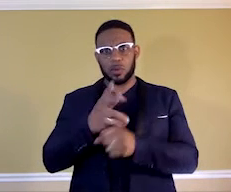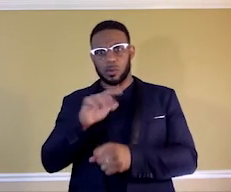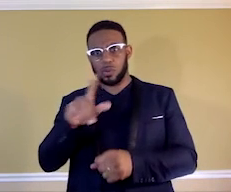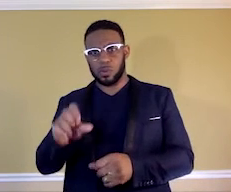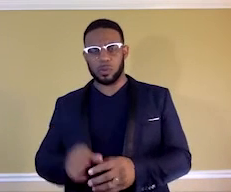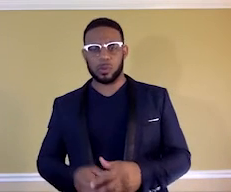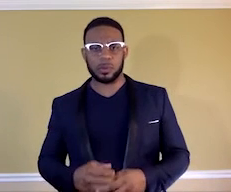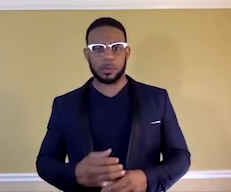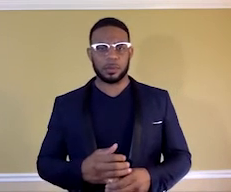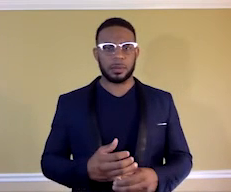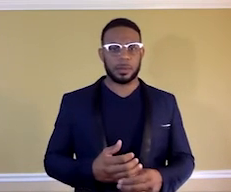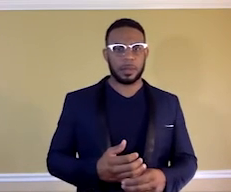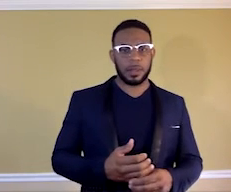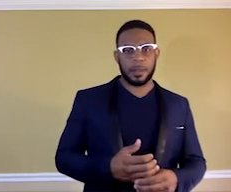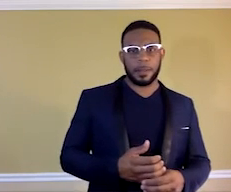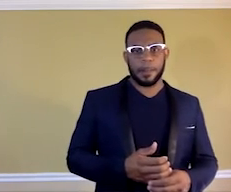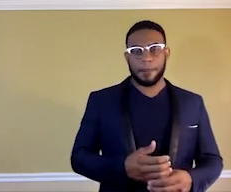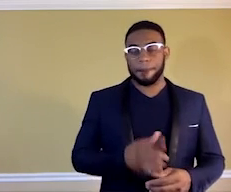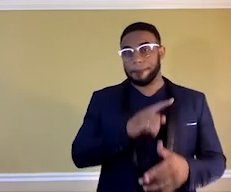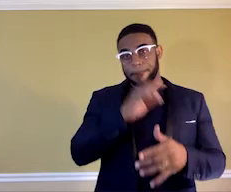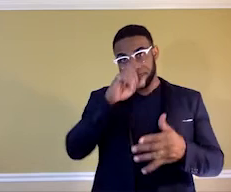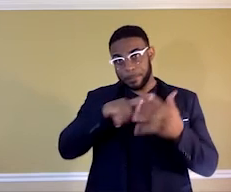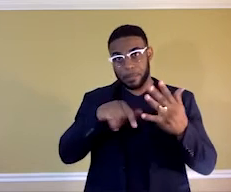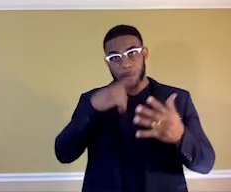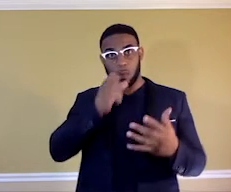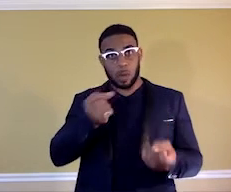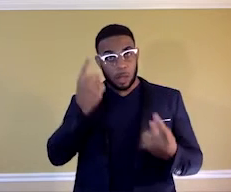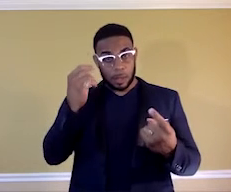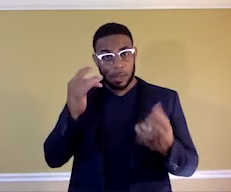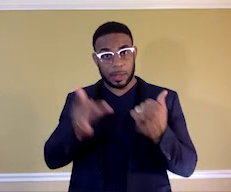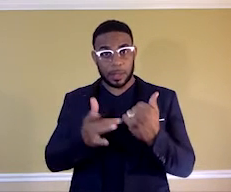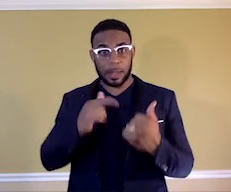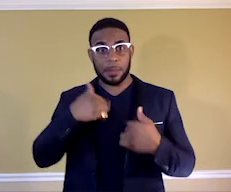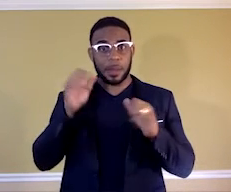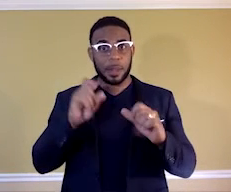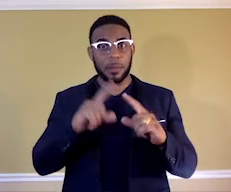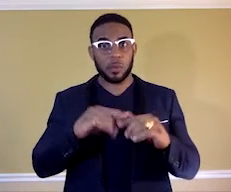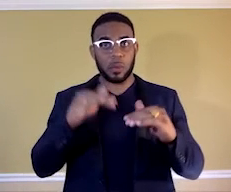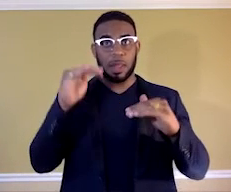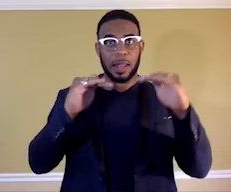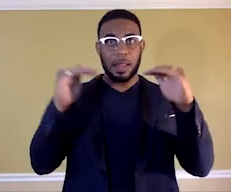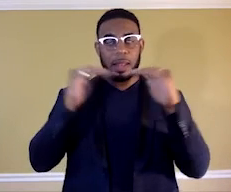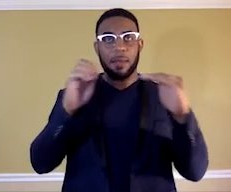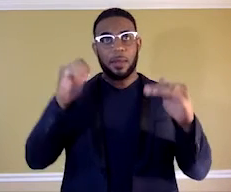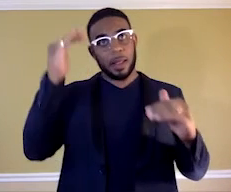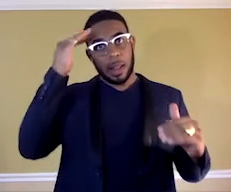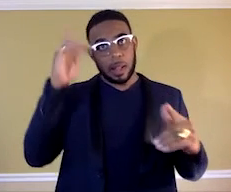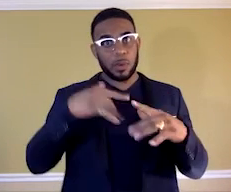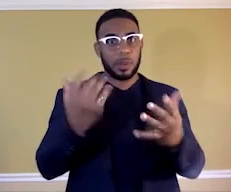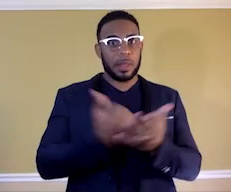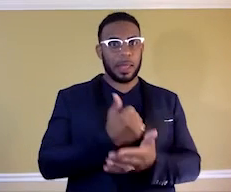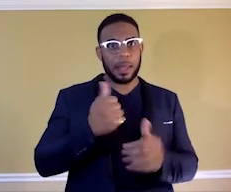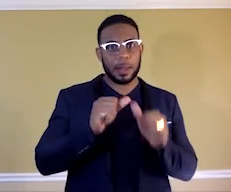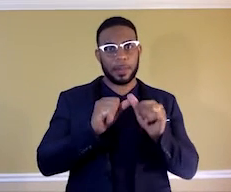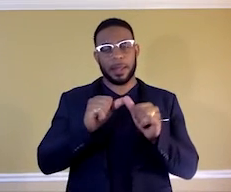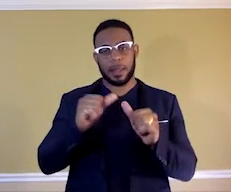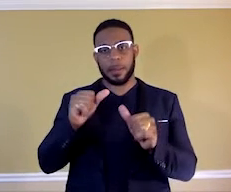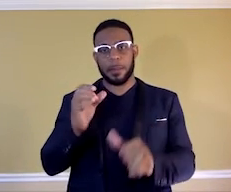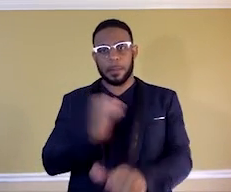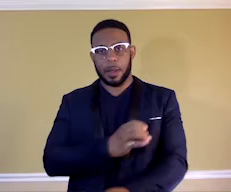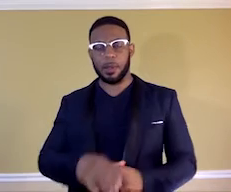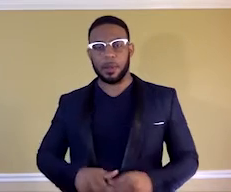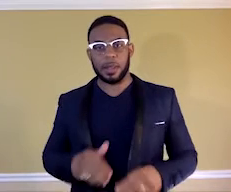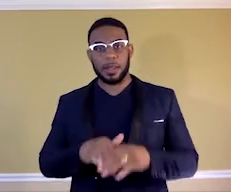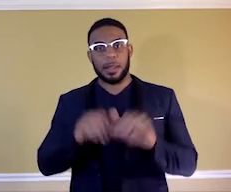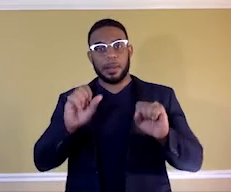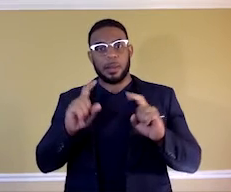tools. That's because those who understand technology have been able to leverage their knowledge to gain and maintain power. And